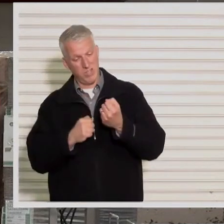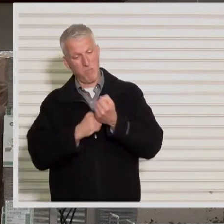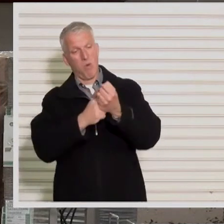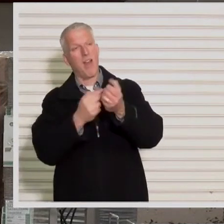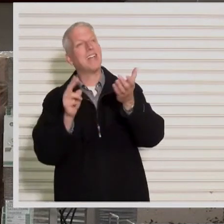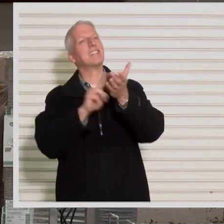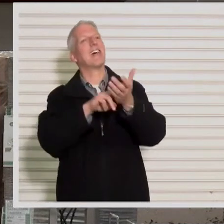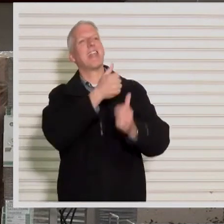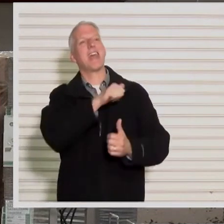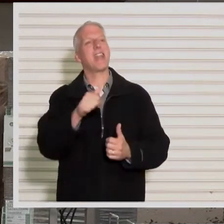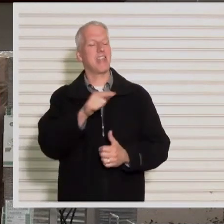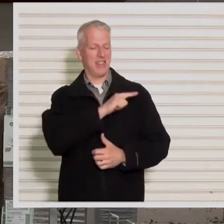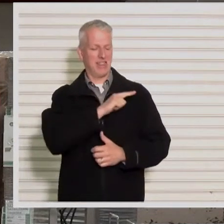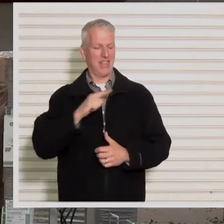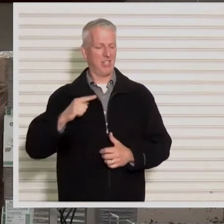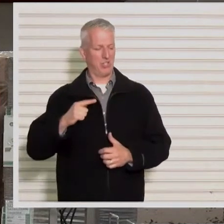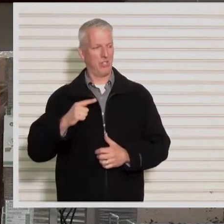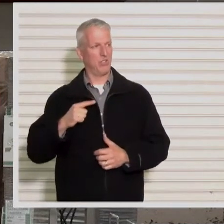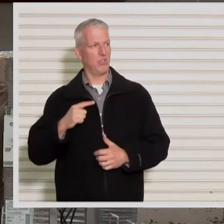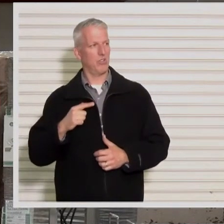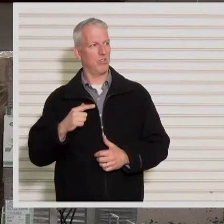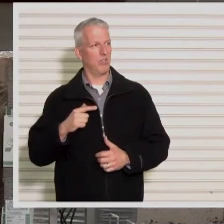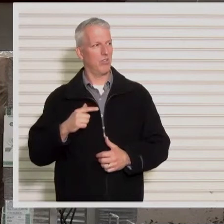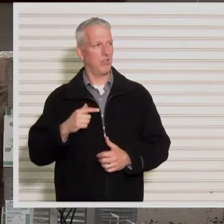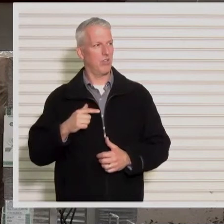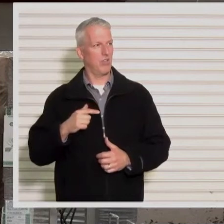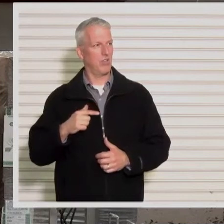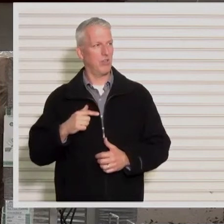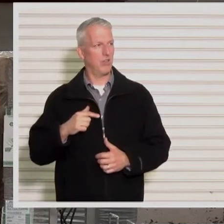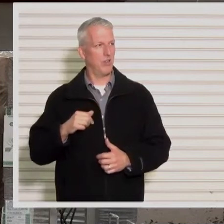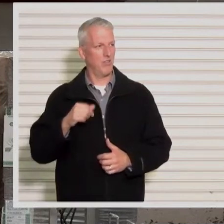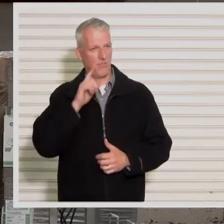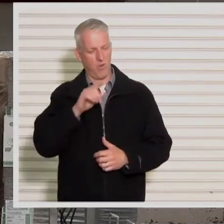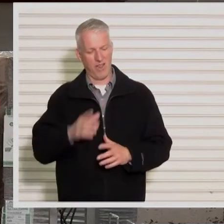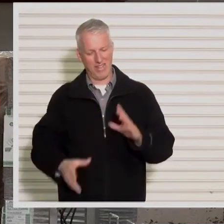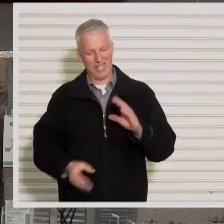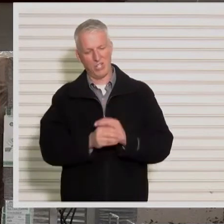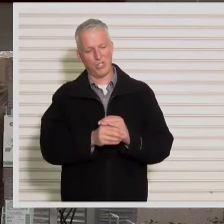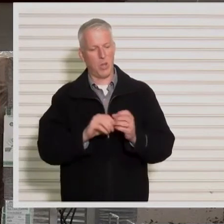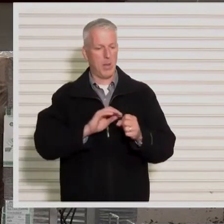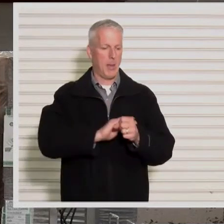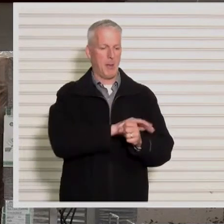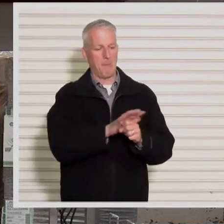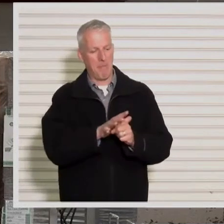any legislation requiring additional pandemic pay, such as cities throughout California have